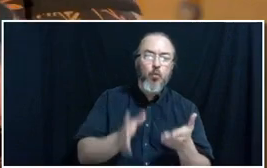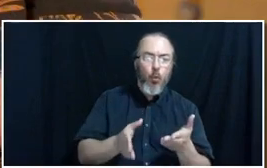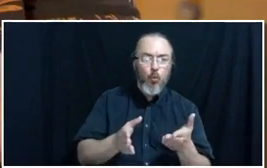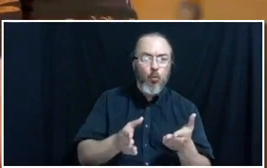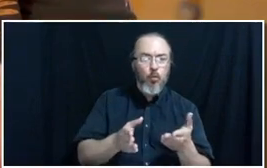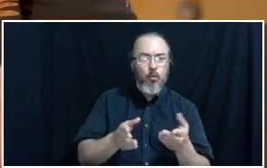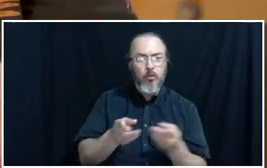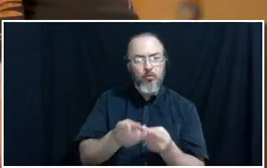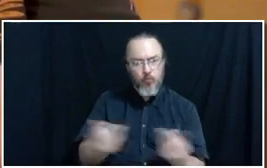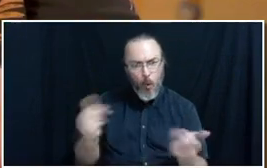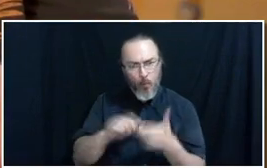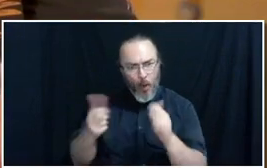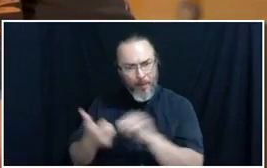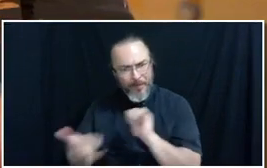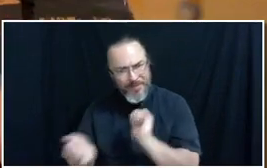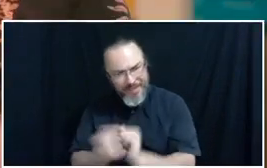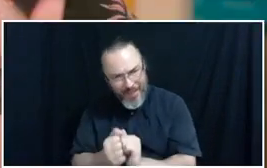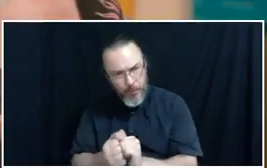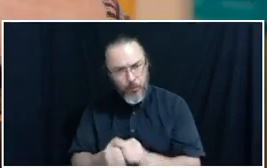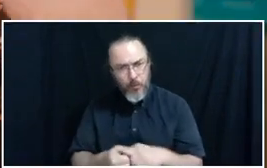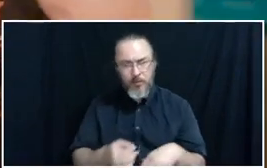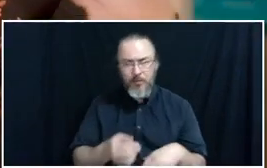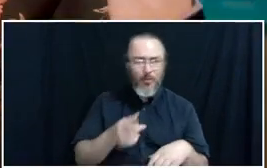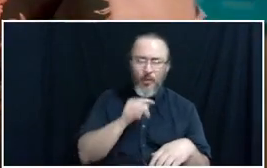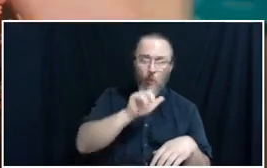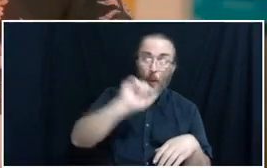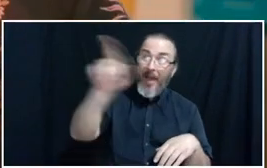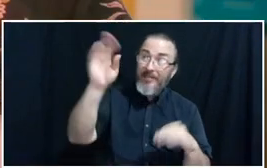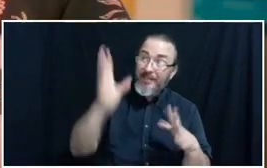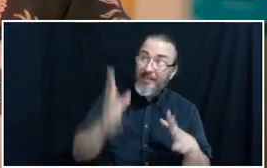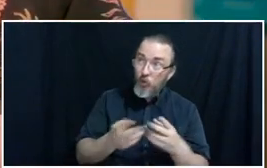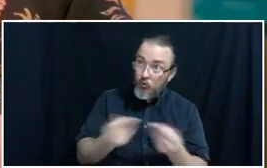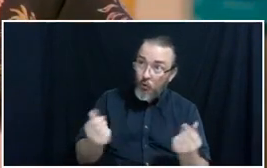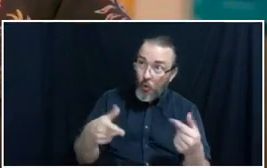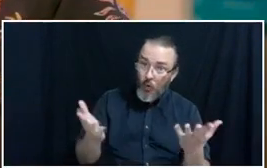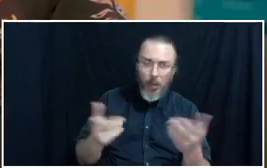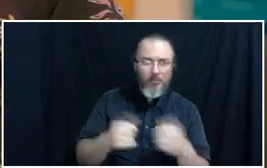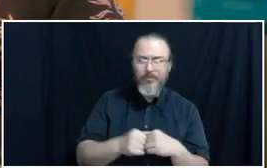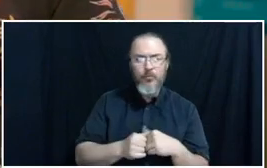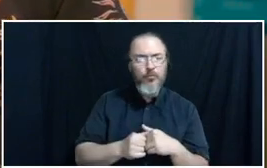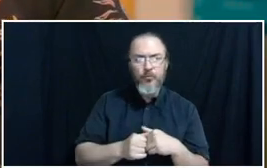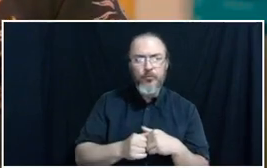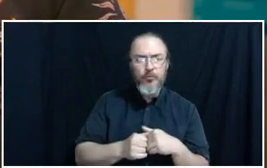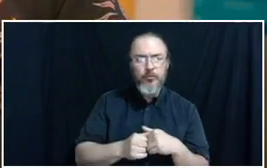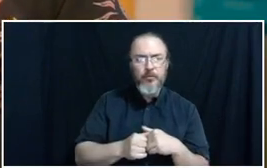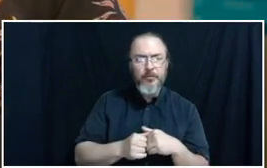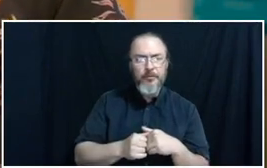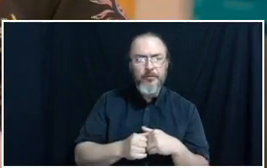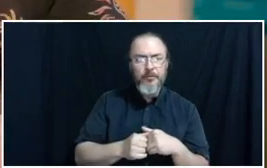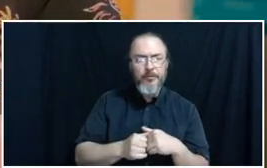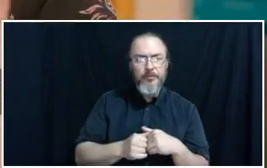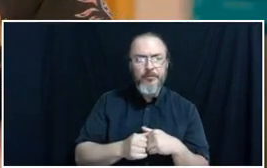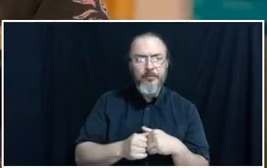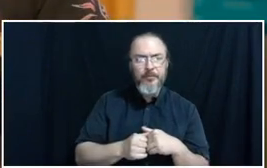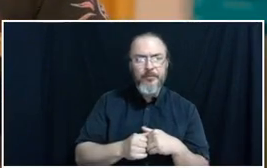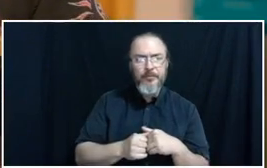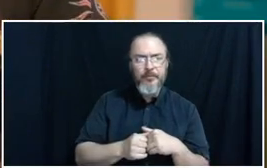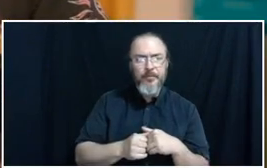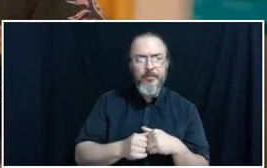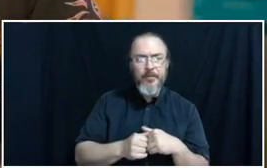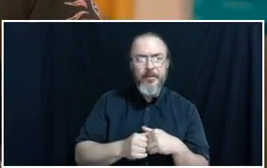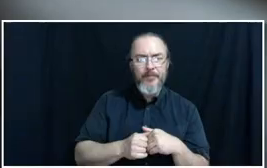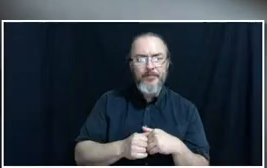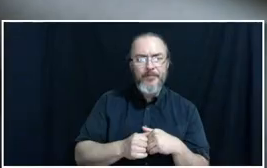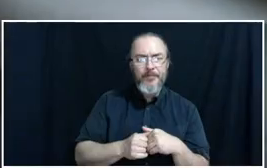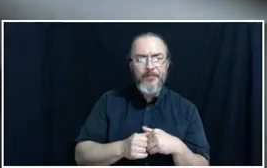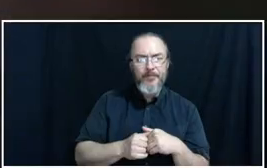nicht immer nur der Lehrer gefragt ist. Das heißt, ich verlasse meinen Status der allwissenden